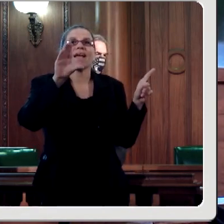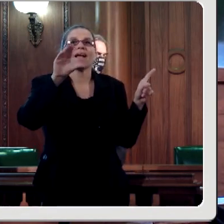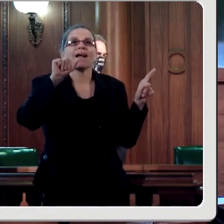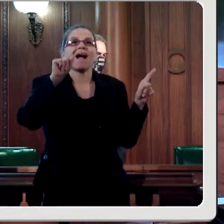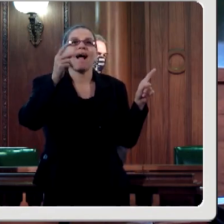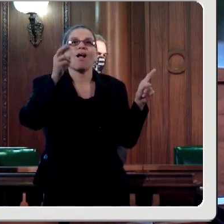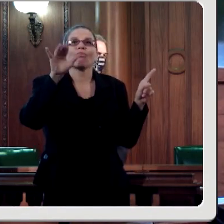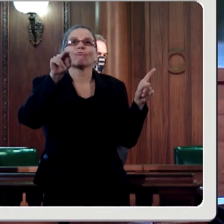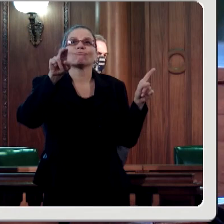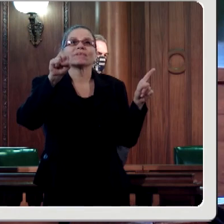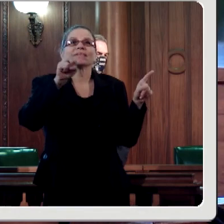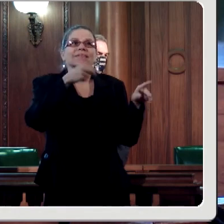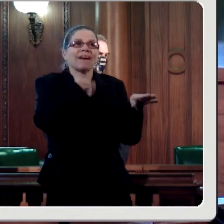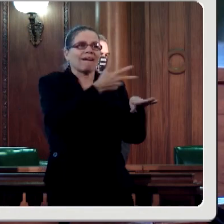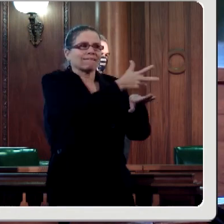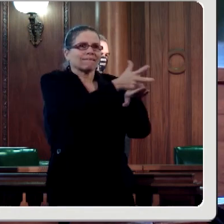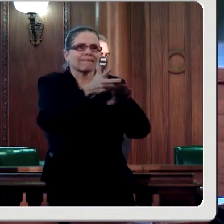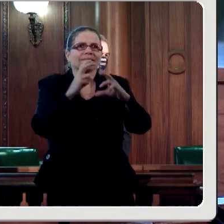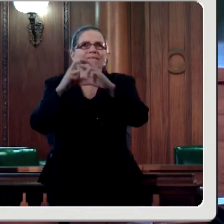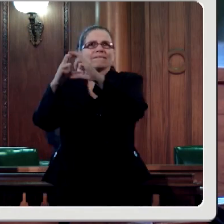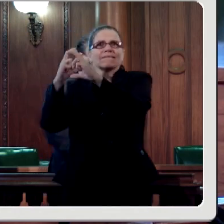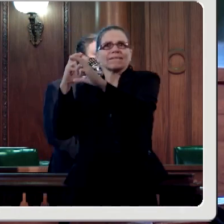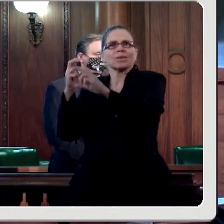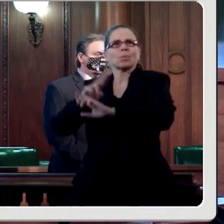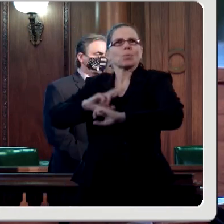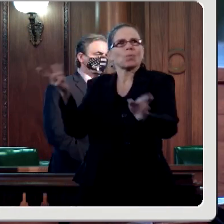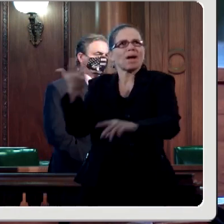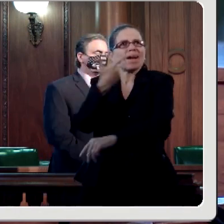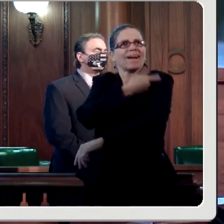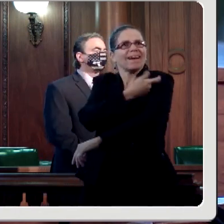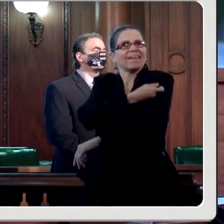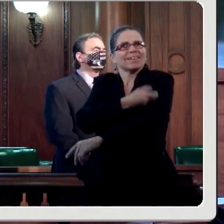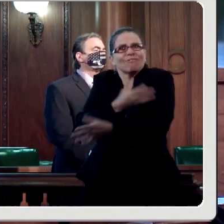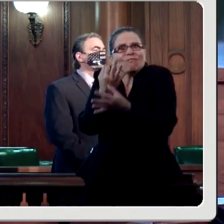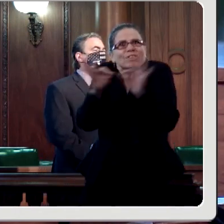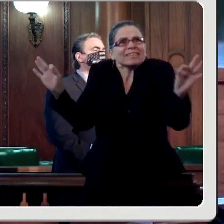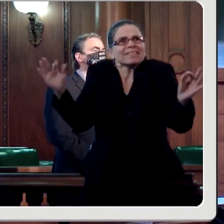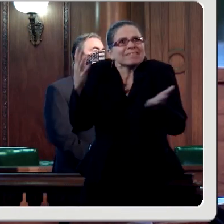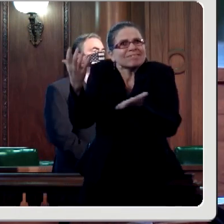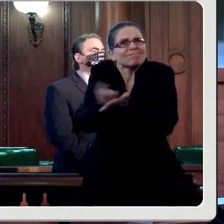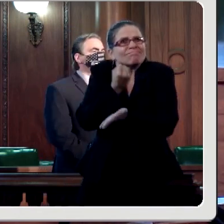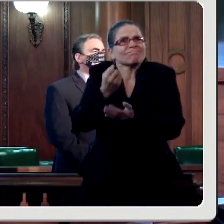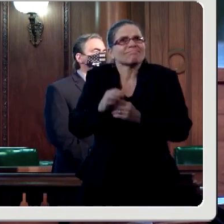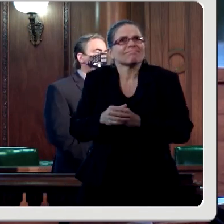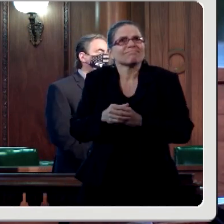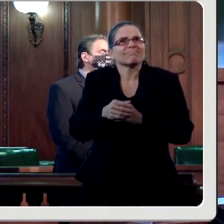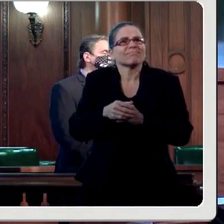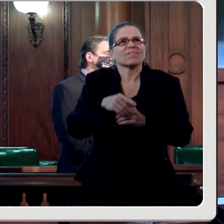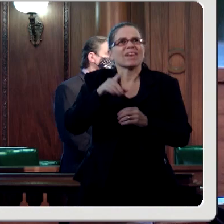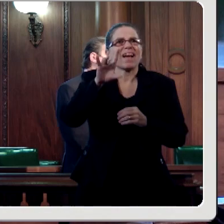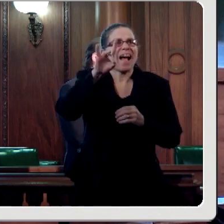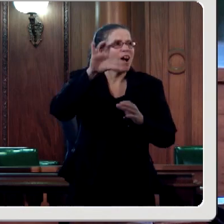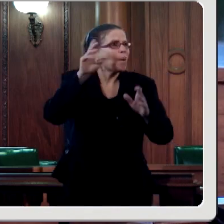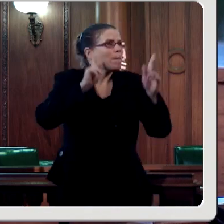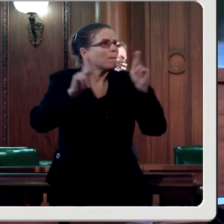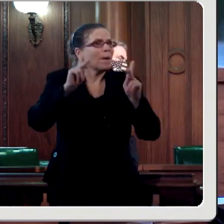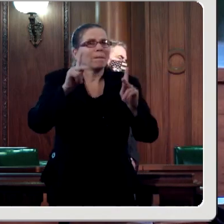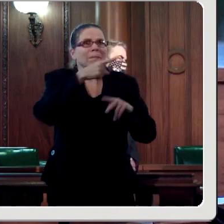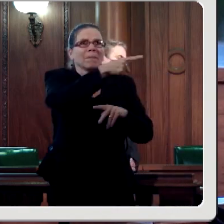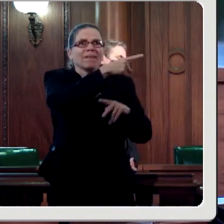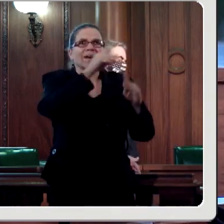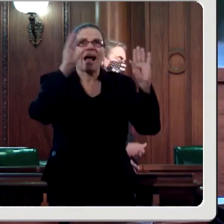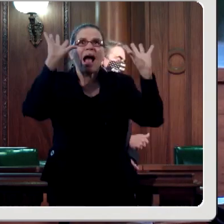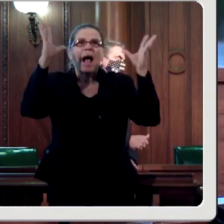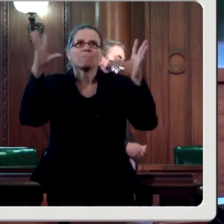through the Department of Health and Human Services, 85 residents received flu shots. Thank you, AMR, again for your assistance